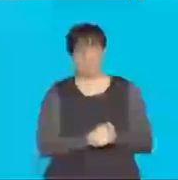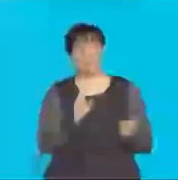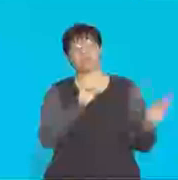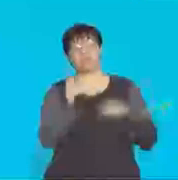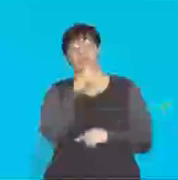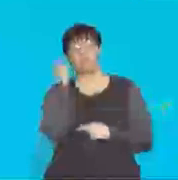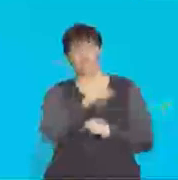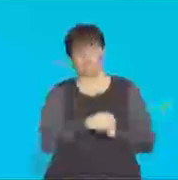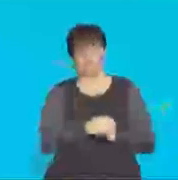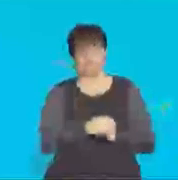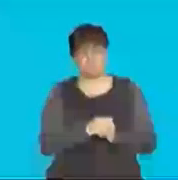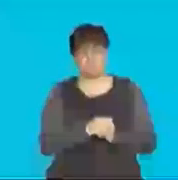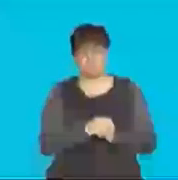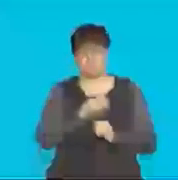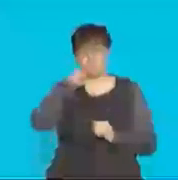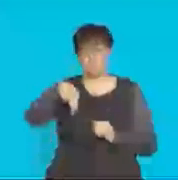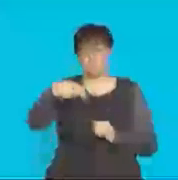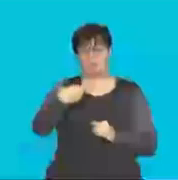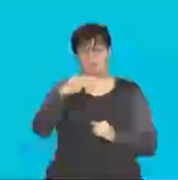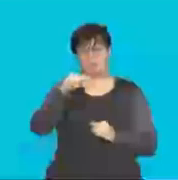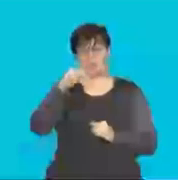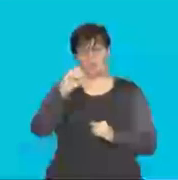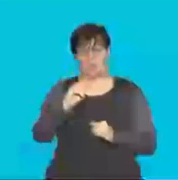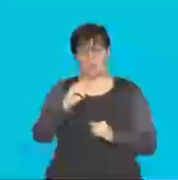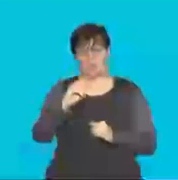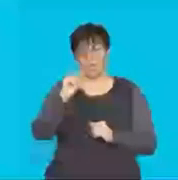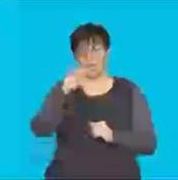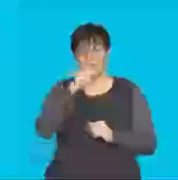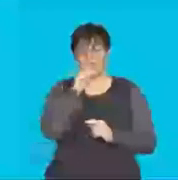we refer to that as the phenotype.